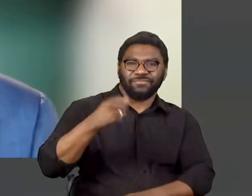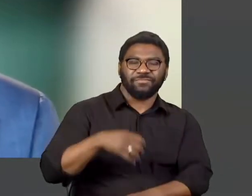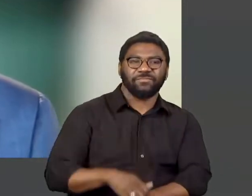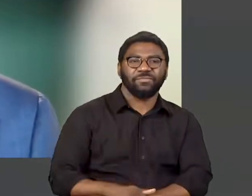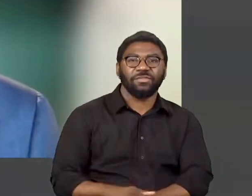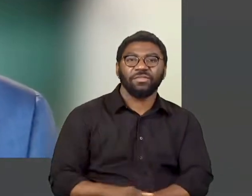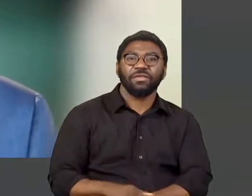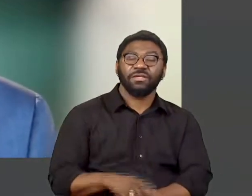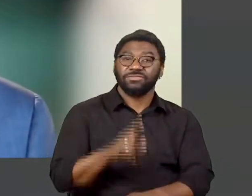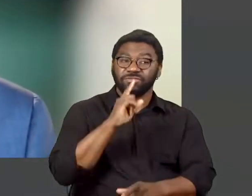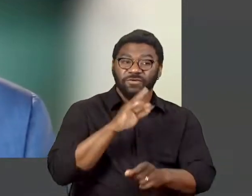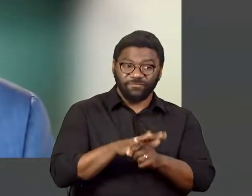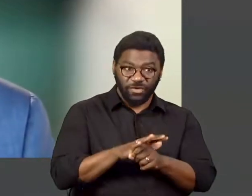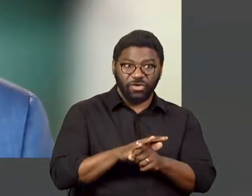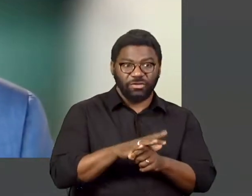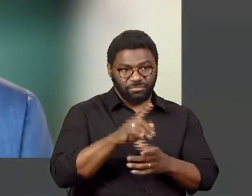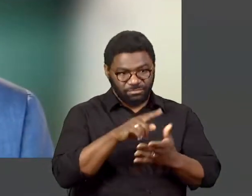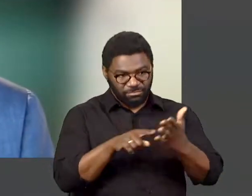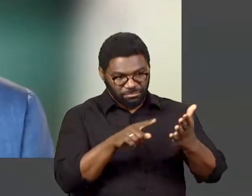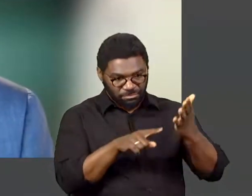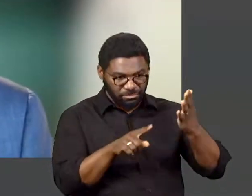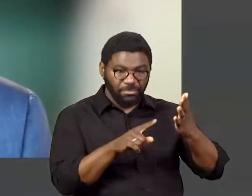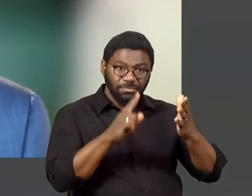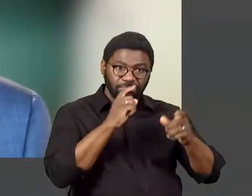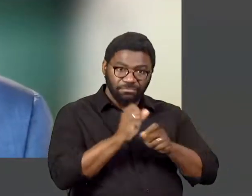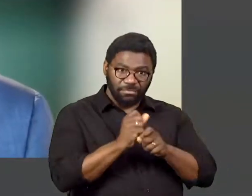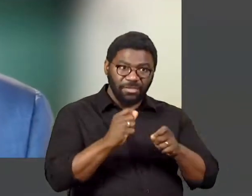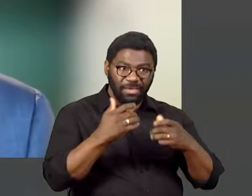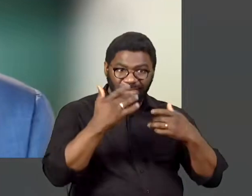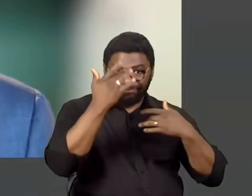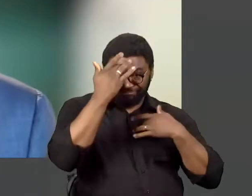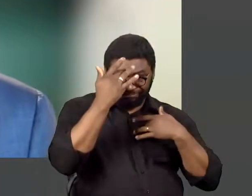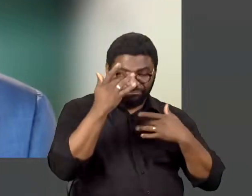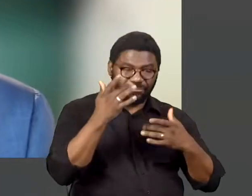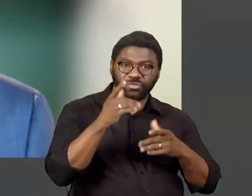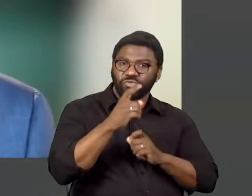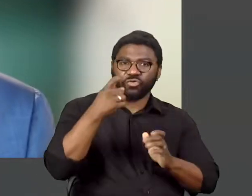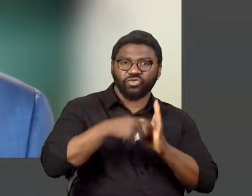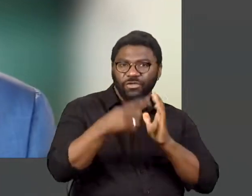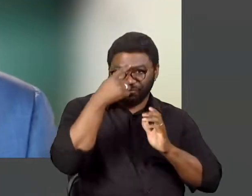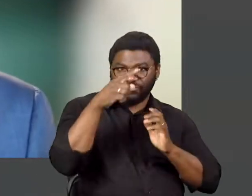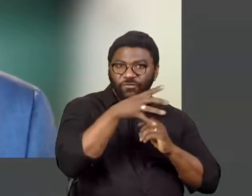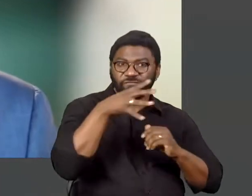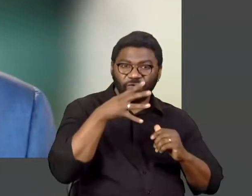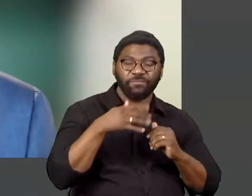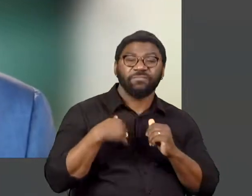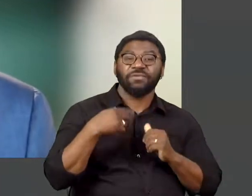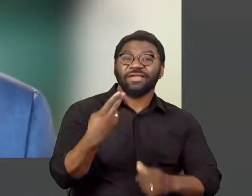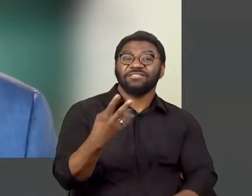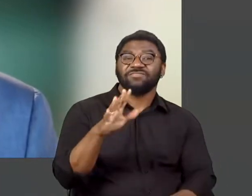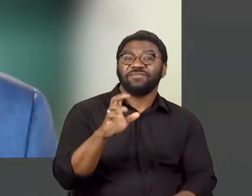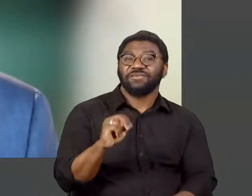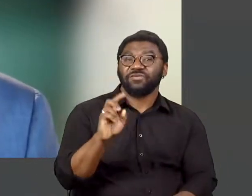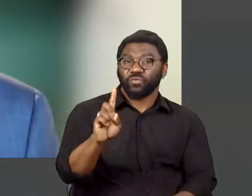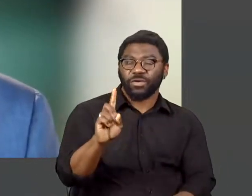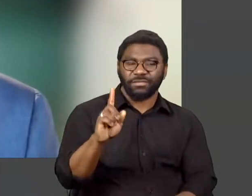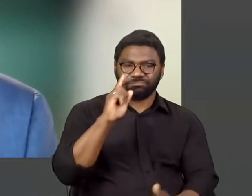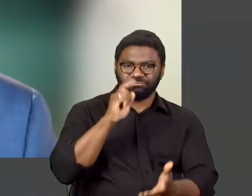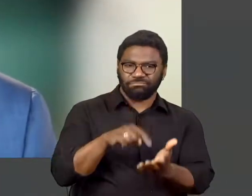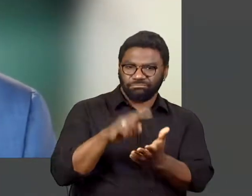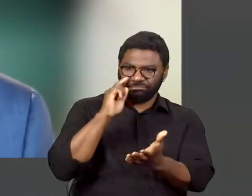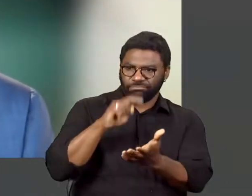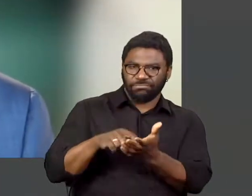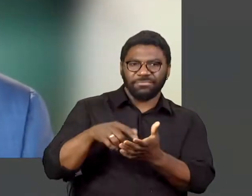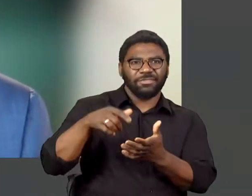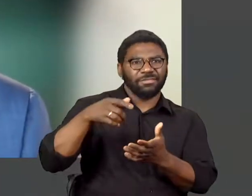a herd at no charge to farmers. Because H5N1 has been detected in dairy cattle, it's understandable that many people may be concerned